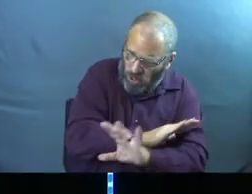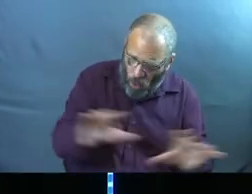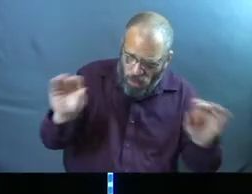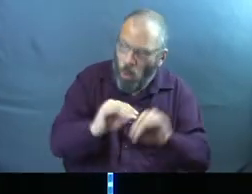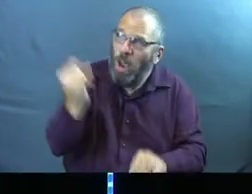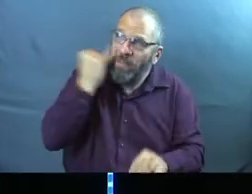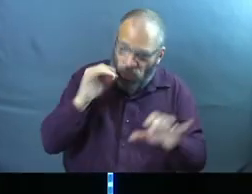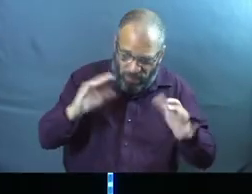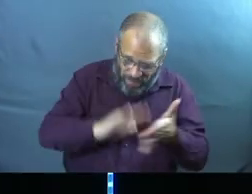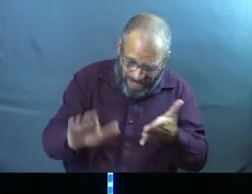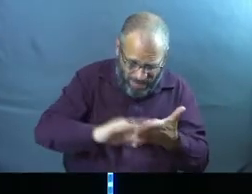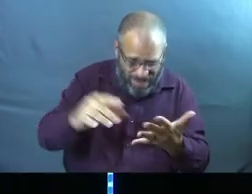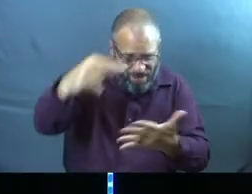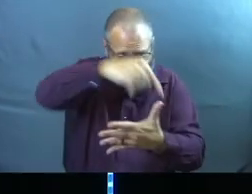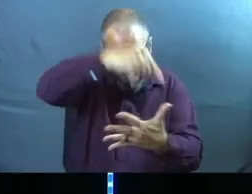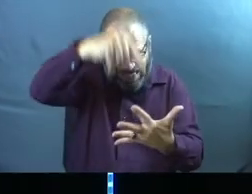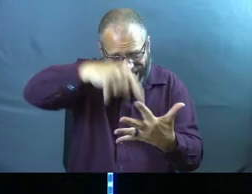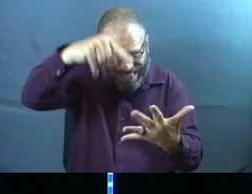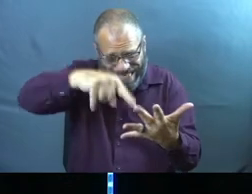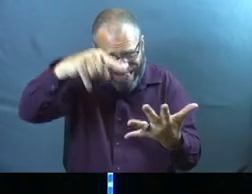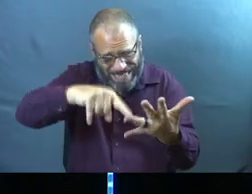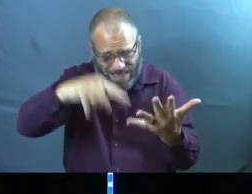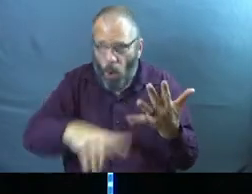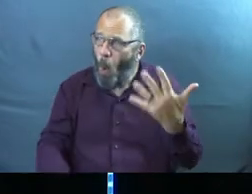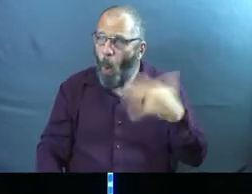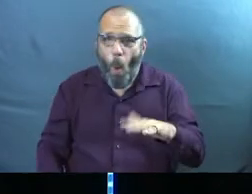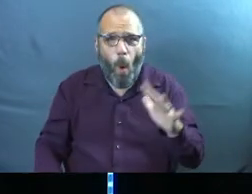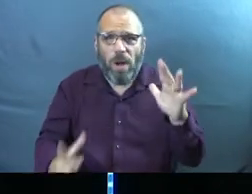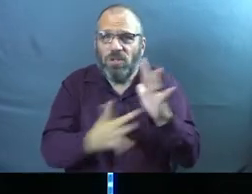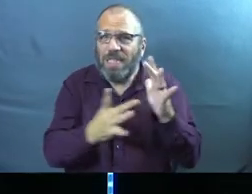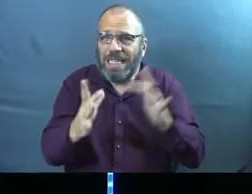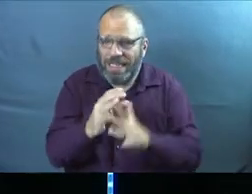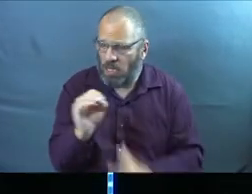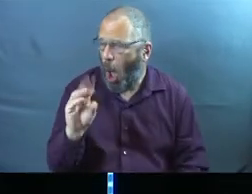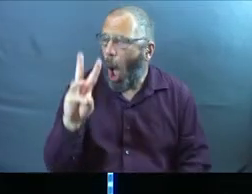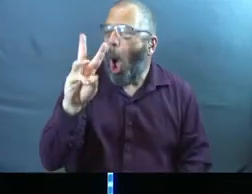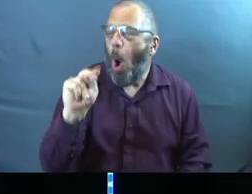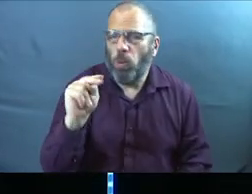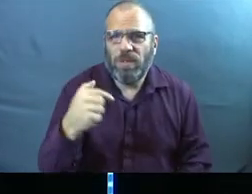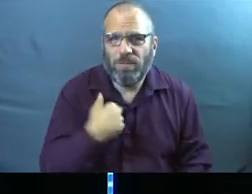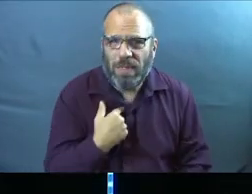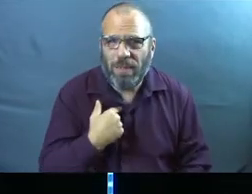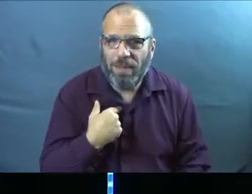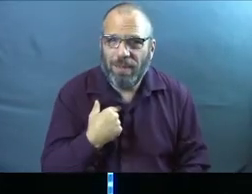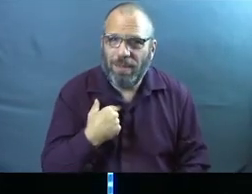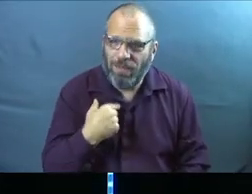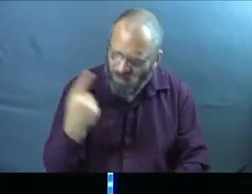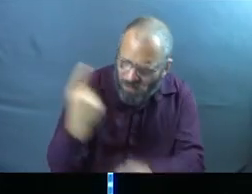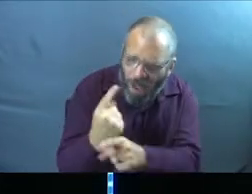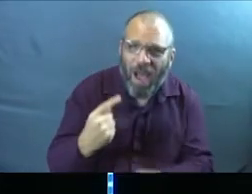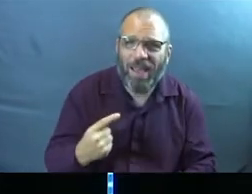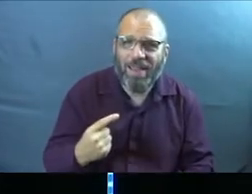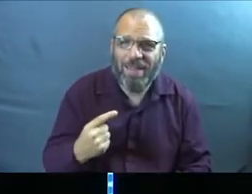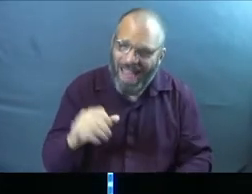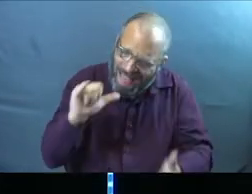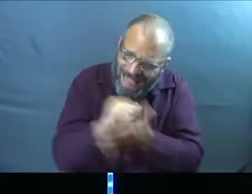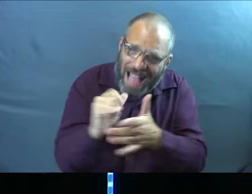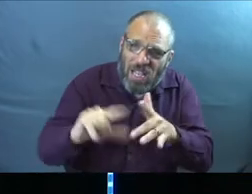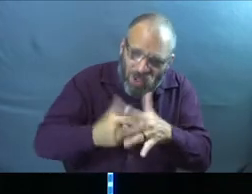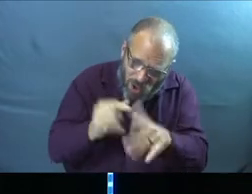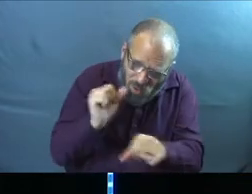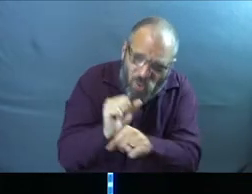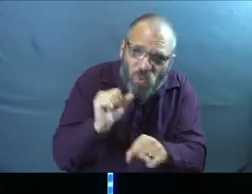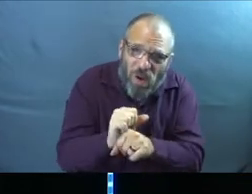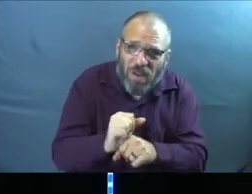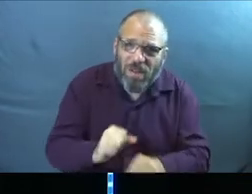you knew what I'd been forgiven for, Jesus owns me now. Yeah, that's how it starts to